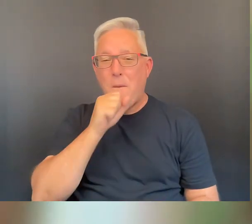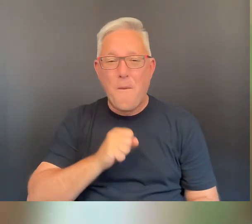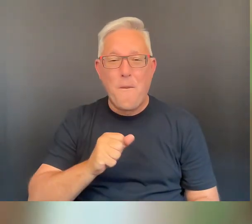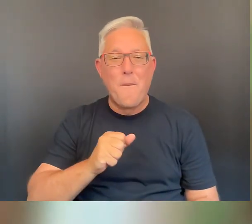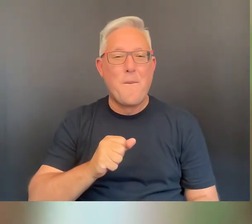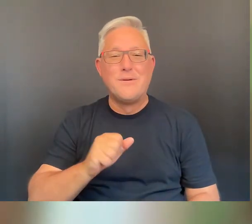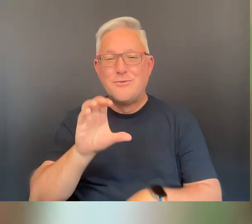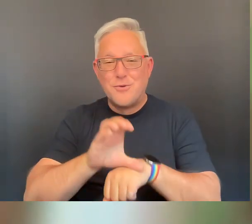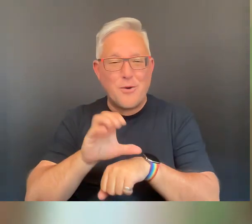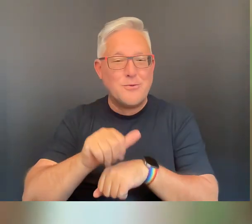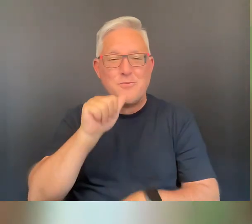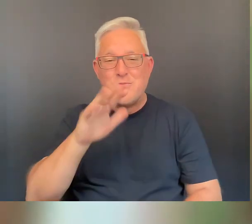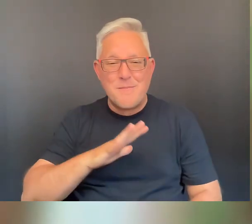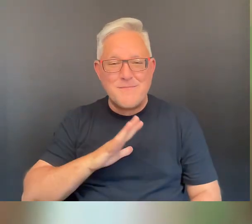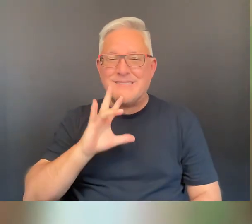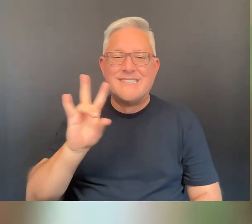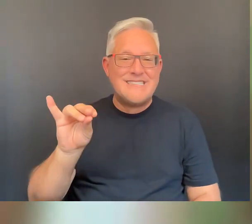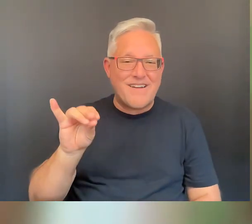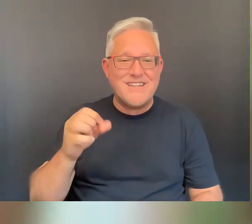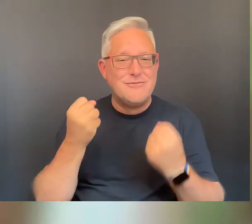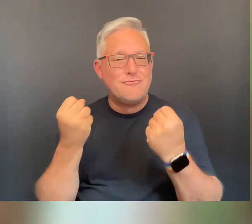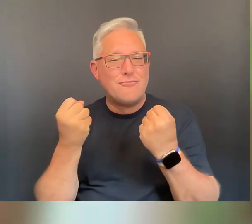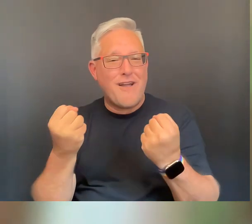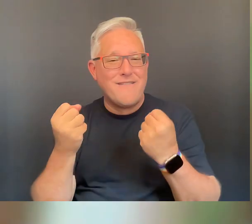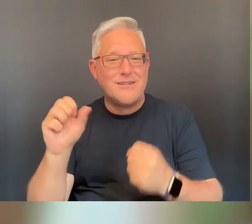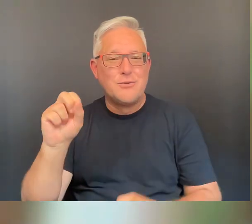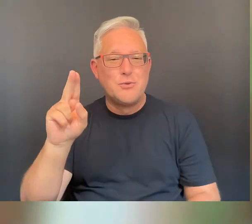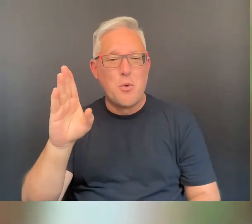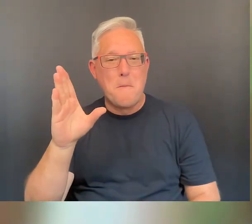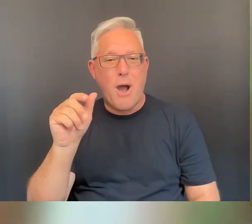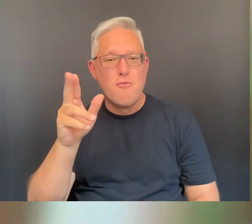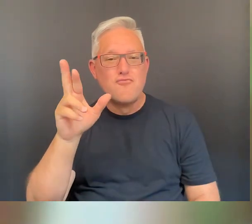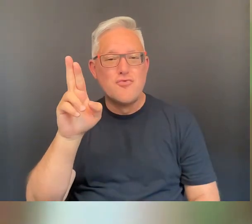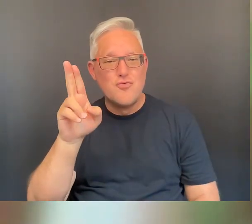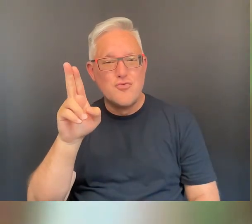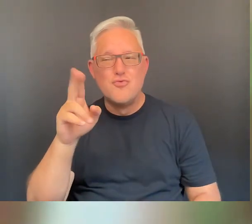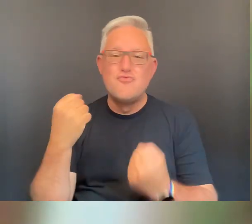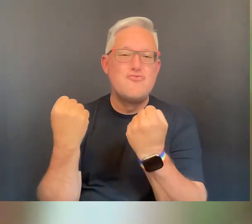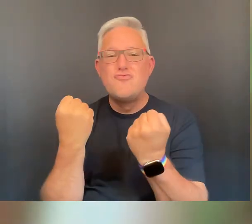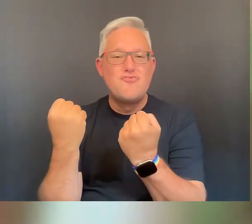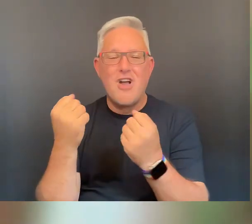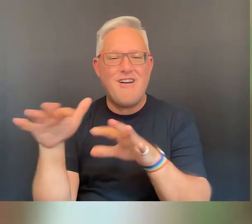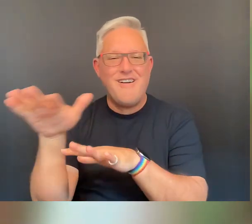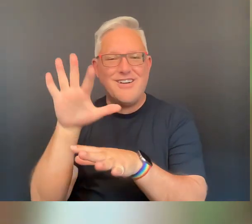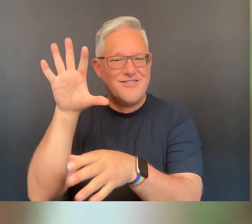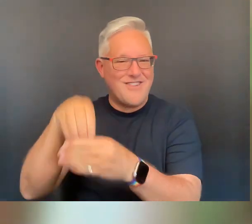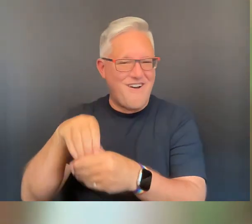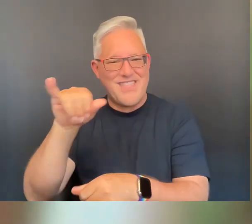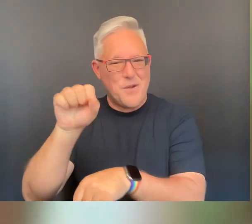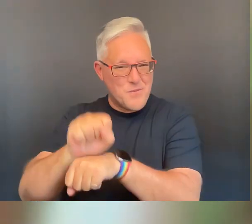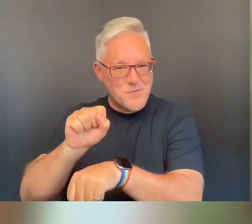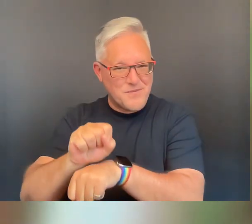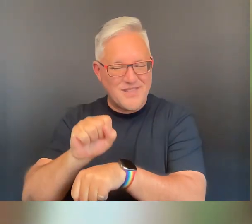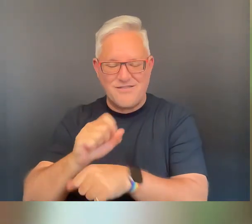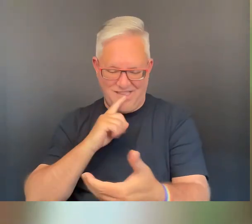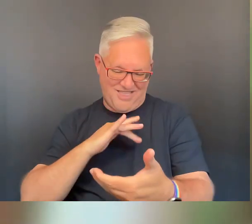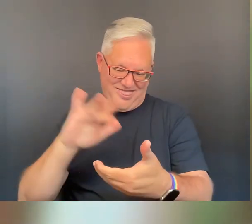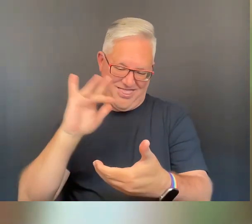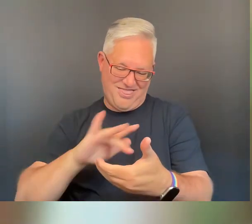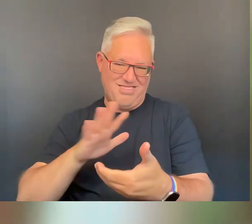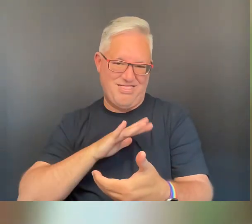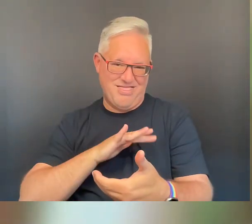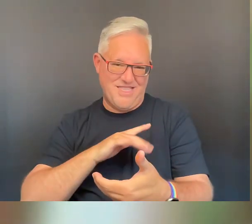women driving Subaru Crosstreks. There's a lot happening, and it's collaborative, and